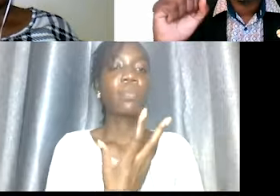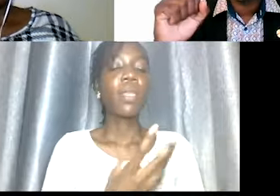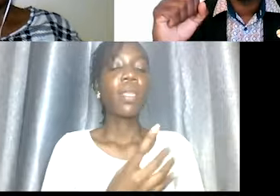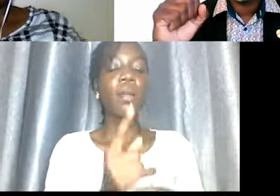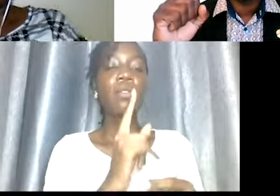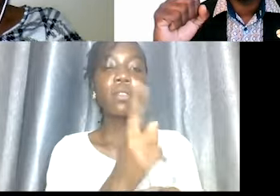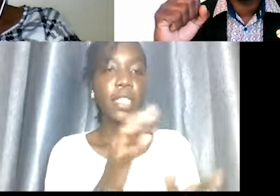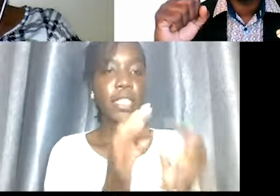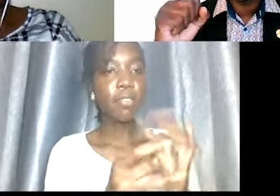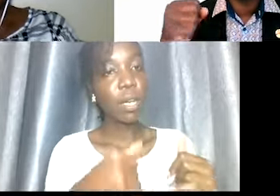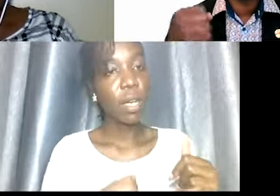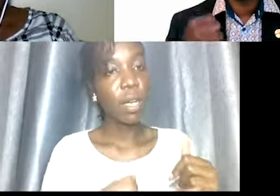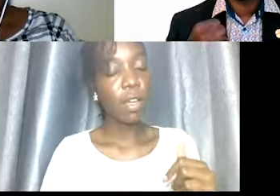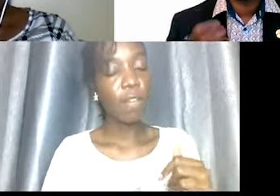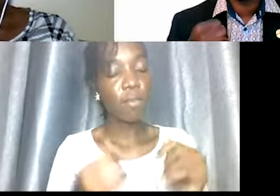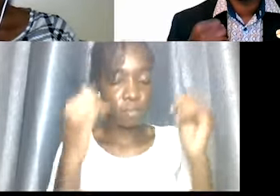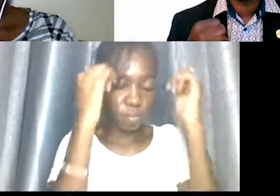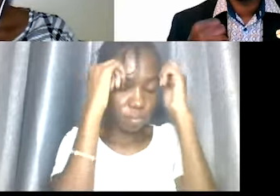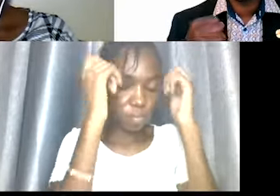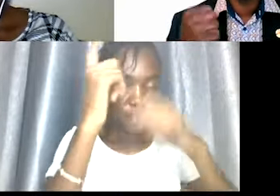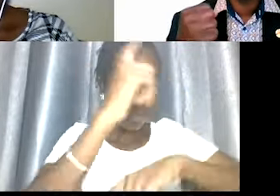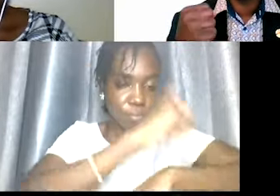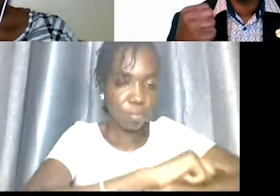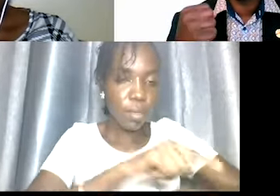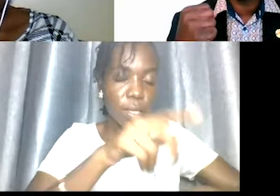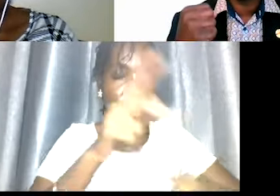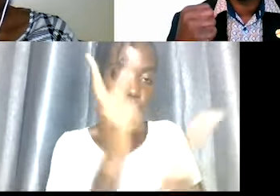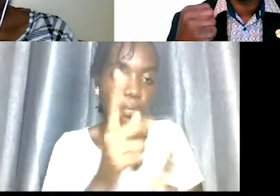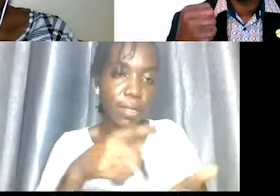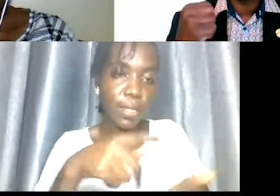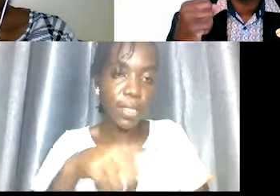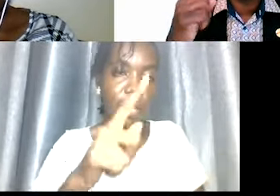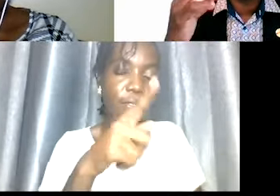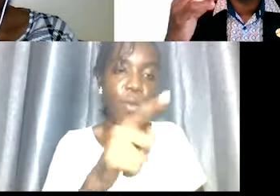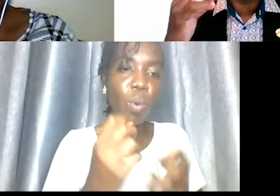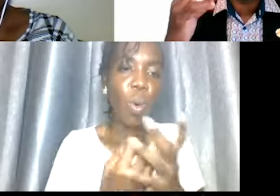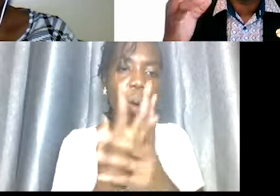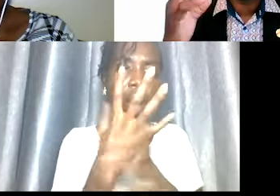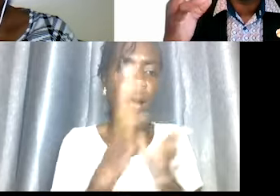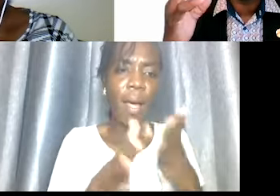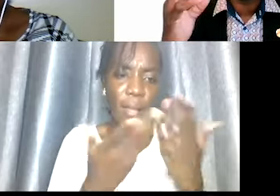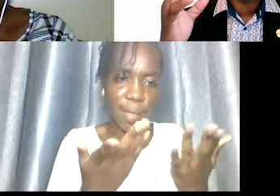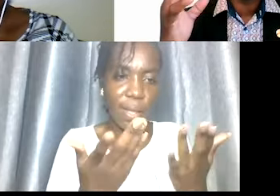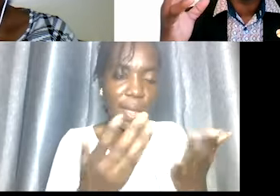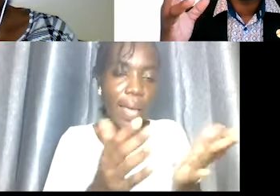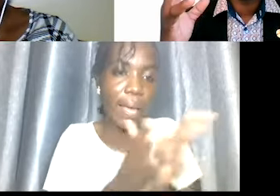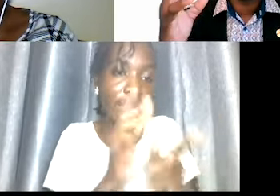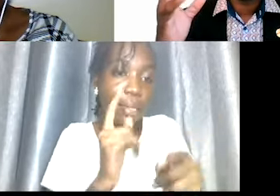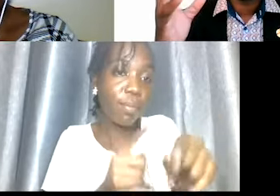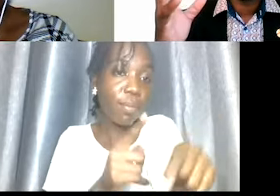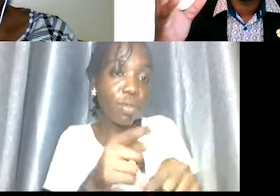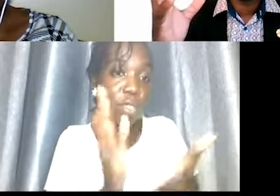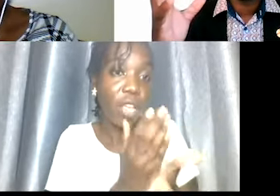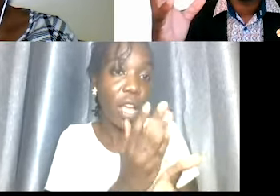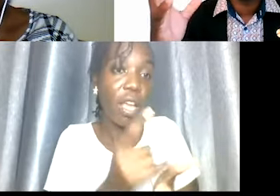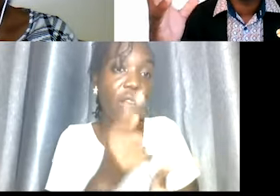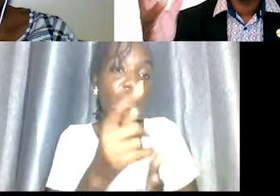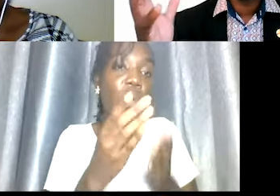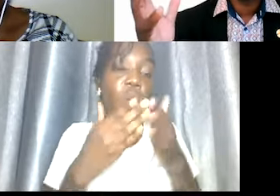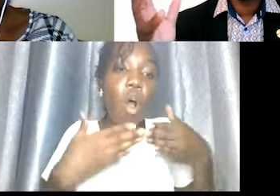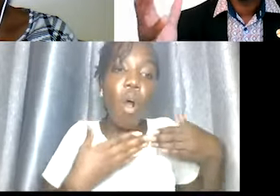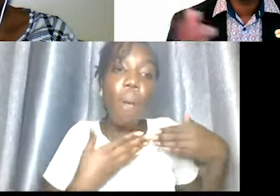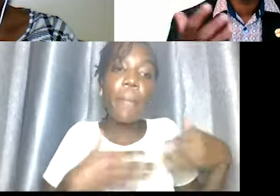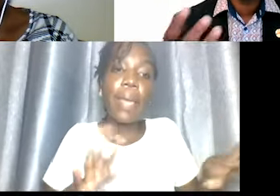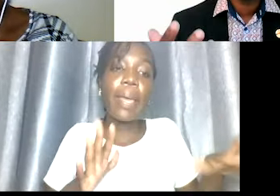our knowledge base and keep it to ourselves, how much do we grow? When we share, we open up. When we open up, we